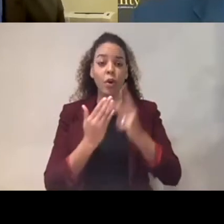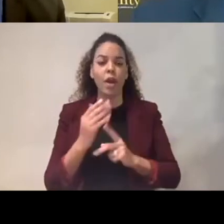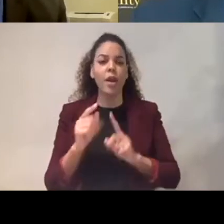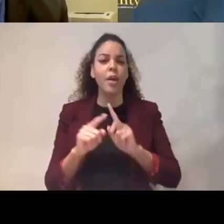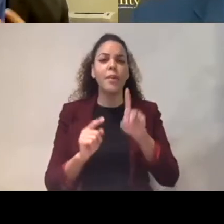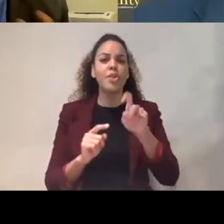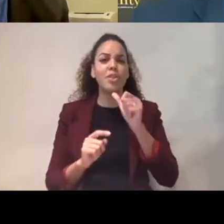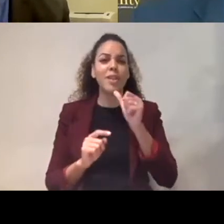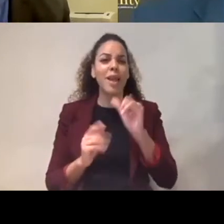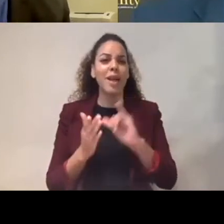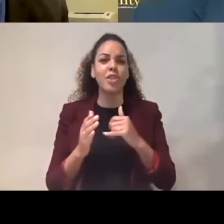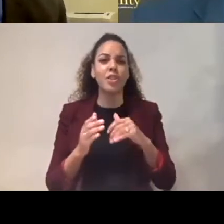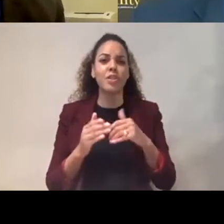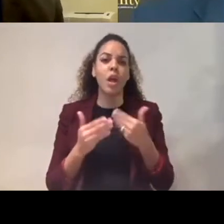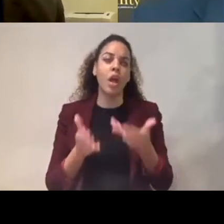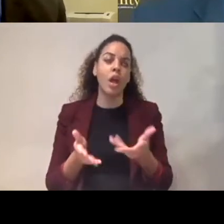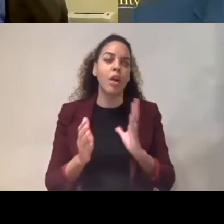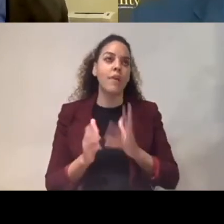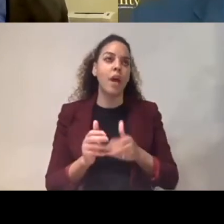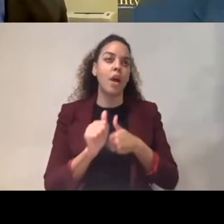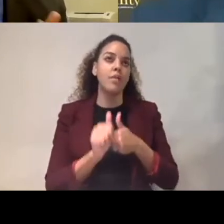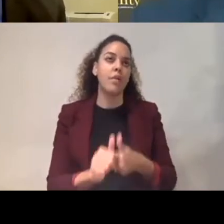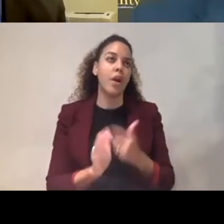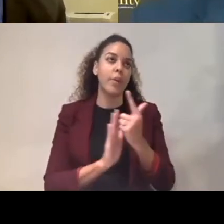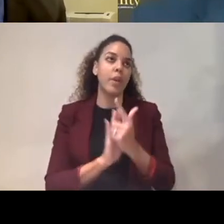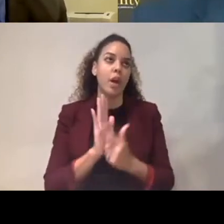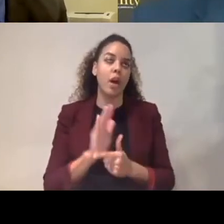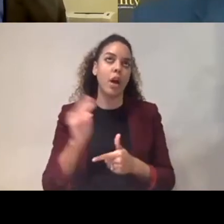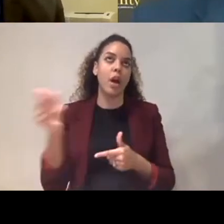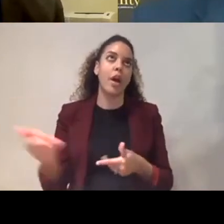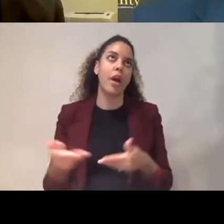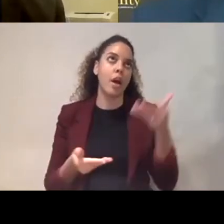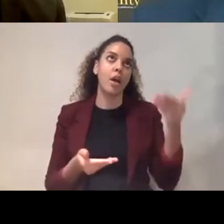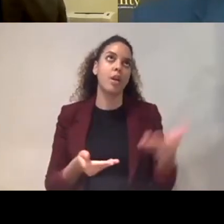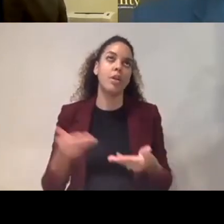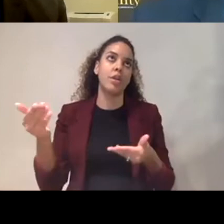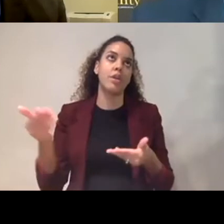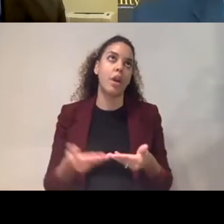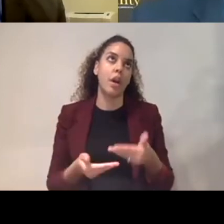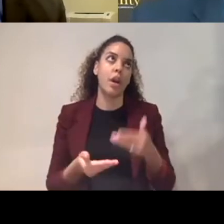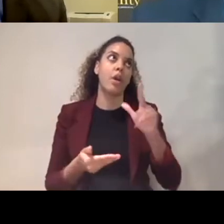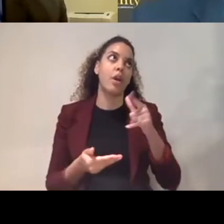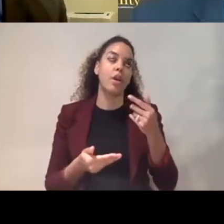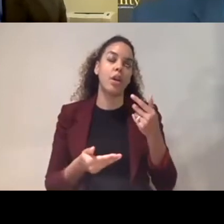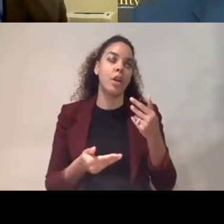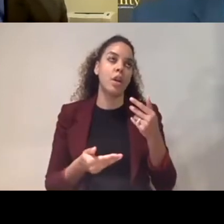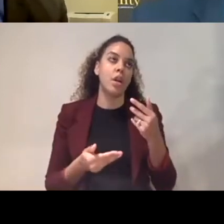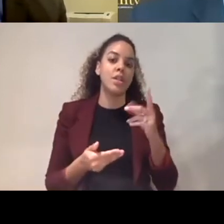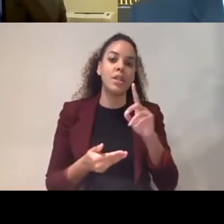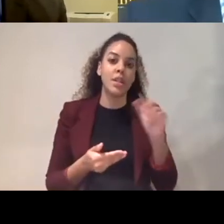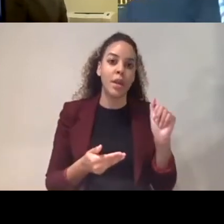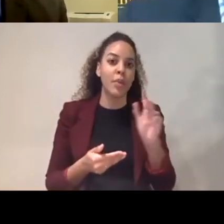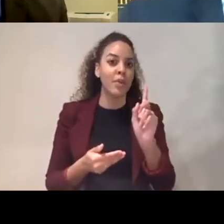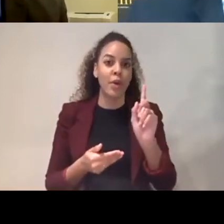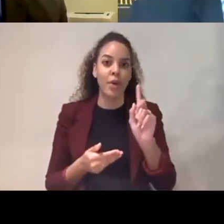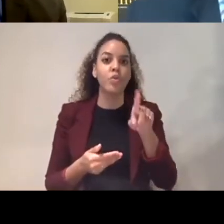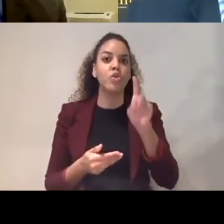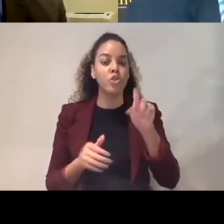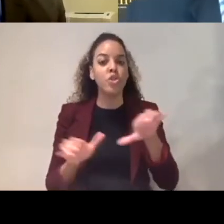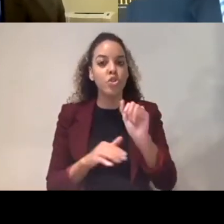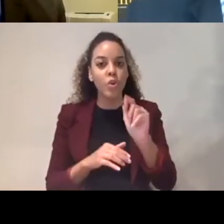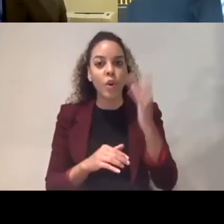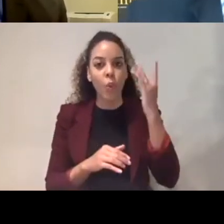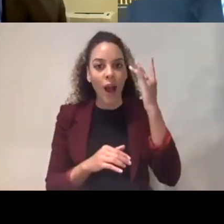because the enforcement agency says so. You should do it because it's the right thing to do. And the main point I want to make is you got to be